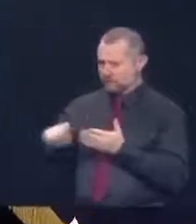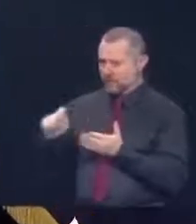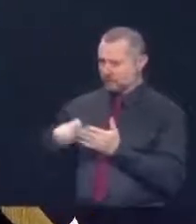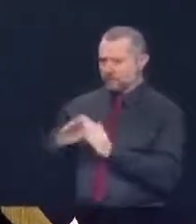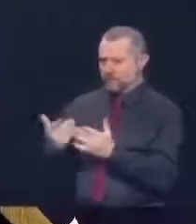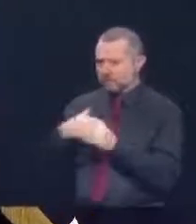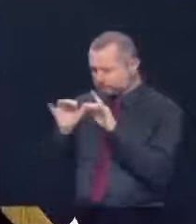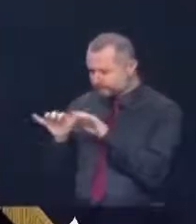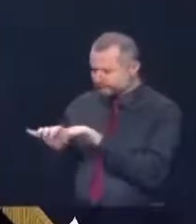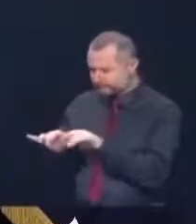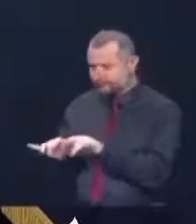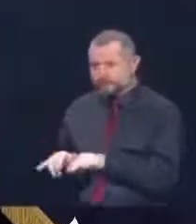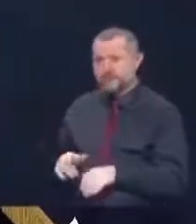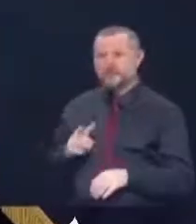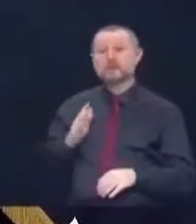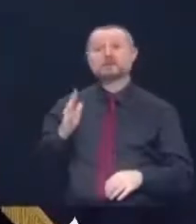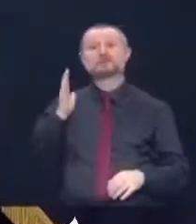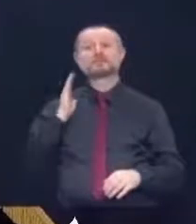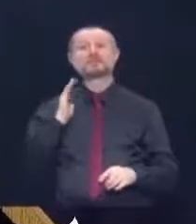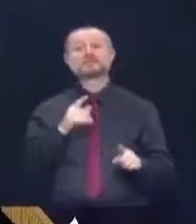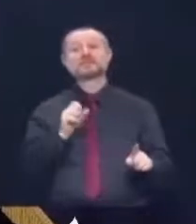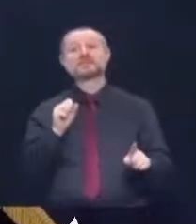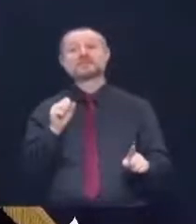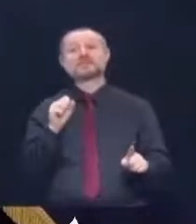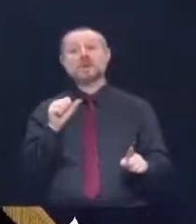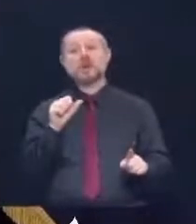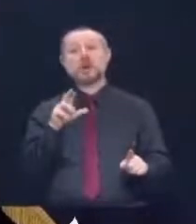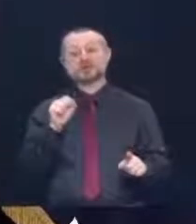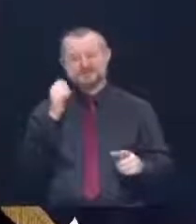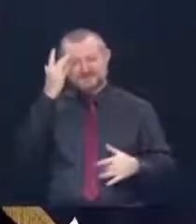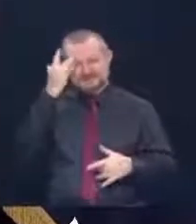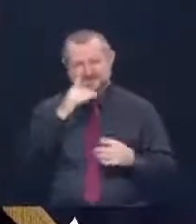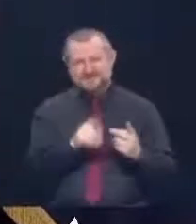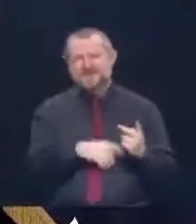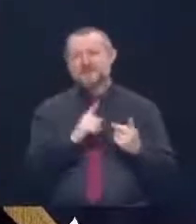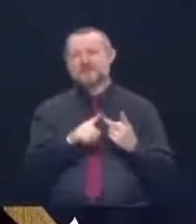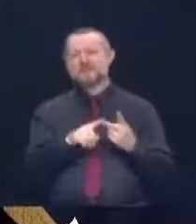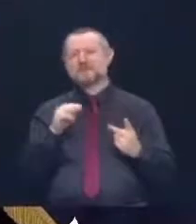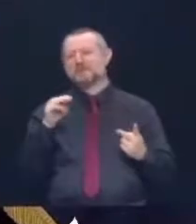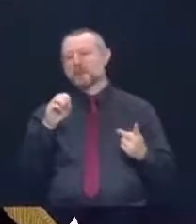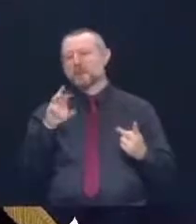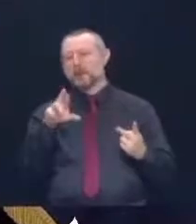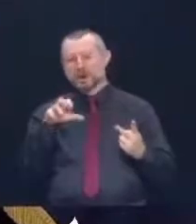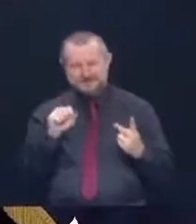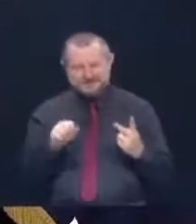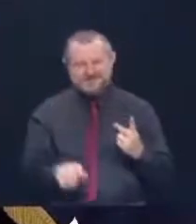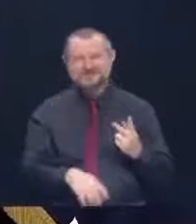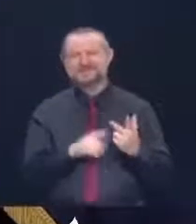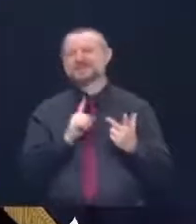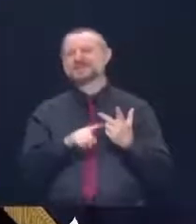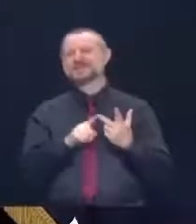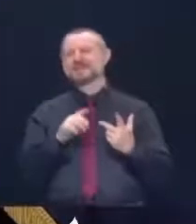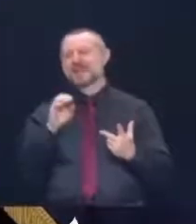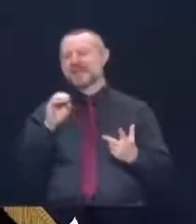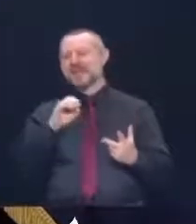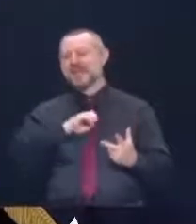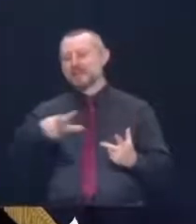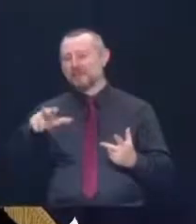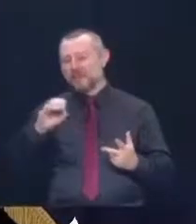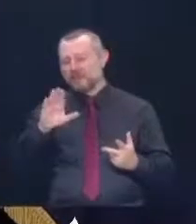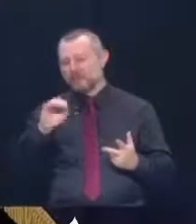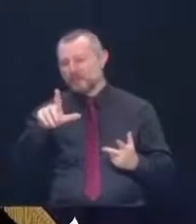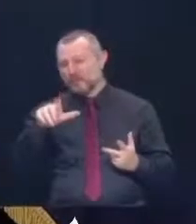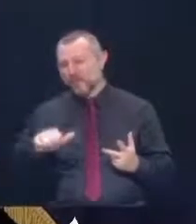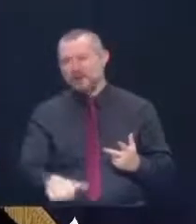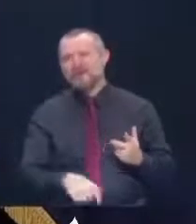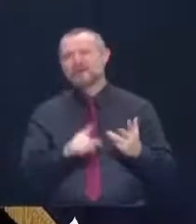had SARS, MERS, Ebola, dengue, Zika, H1N1, and then we